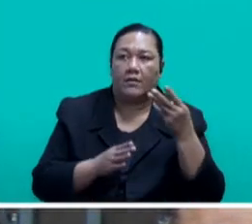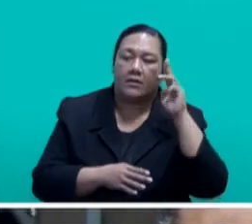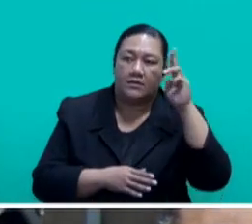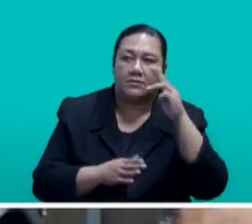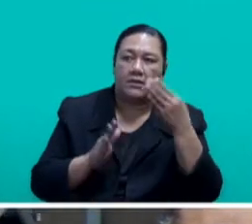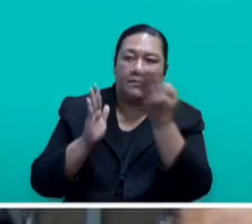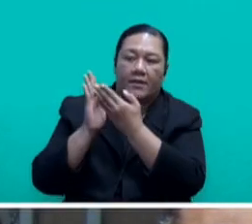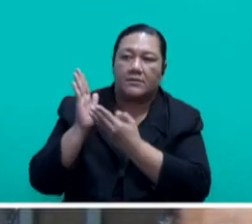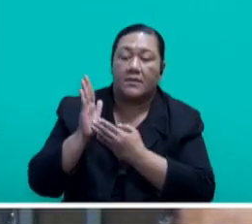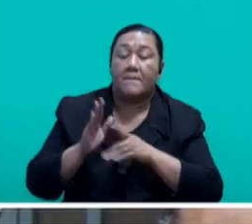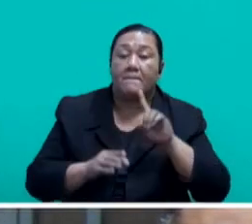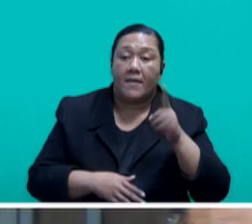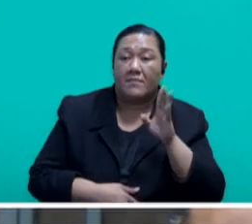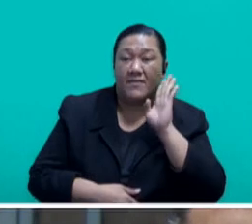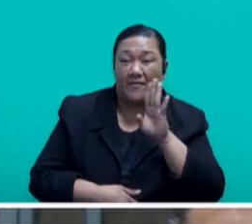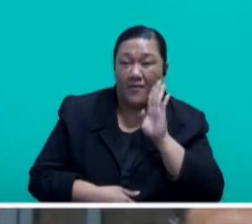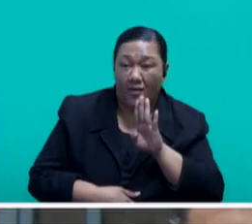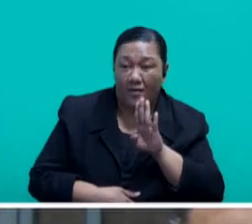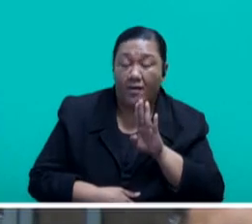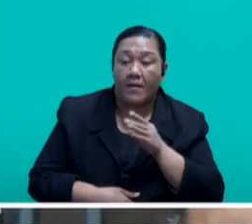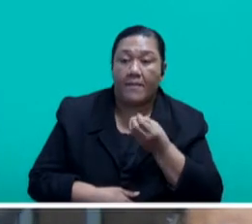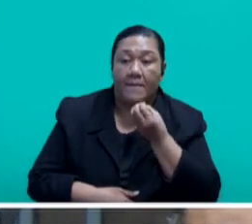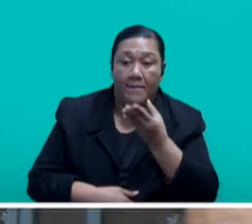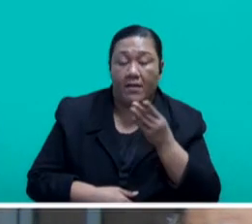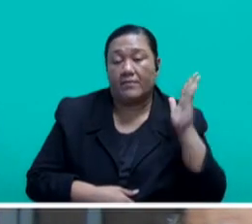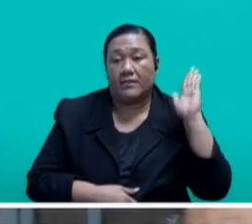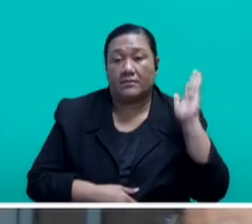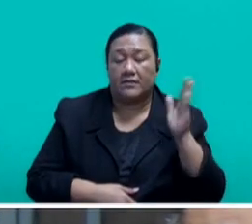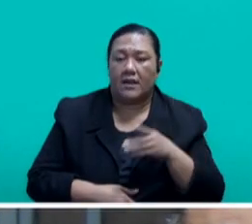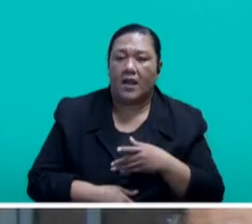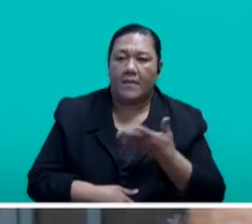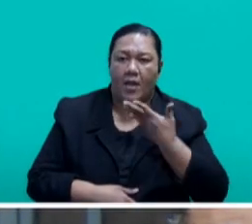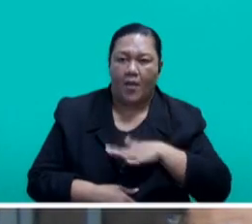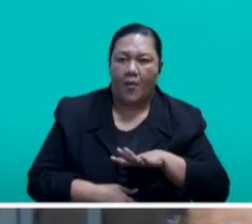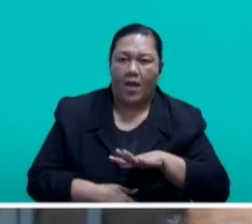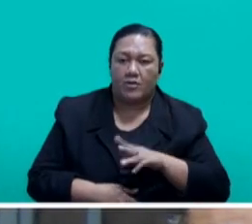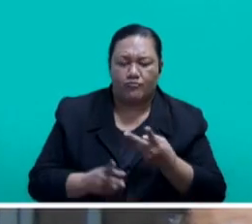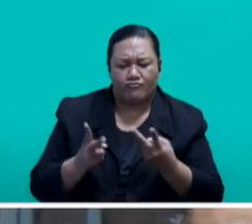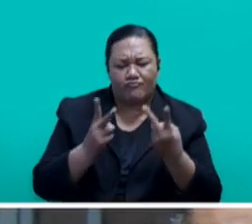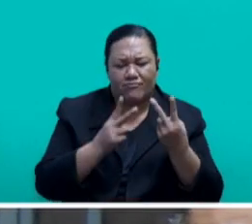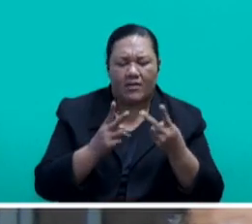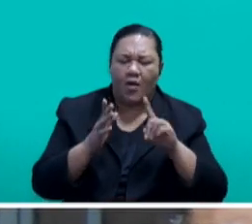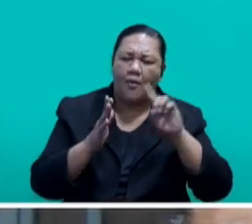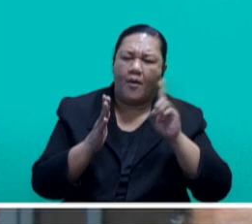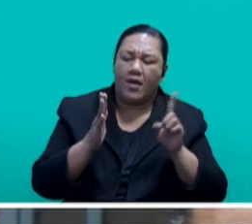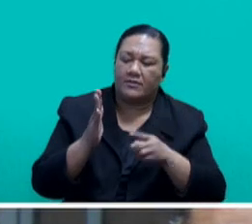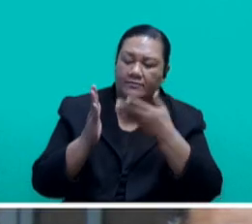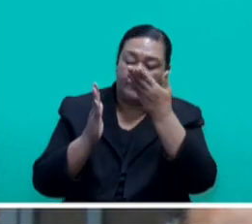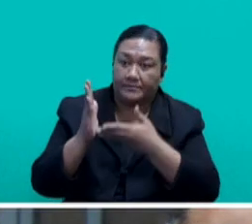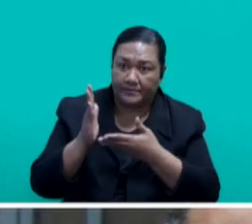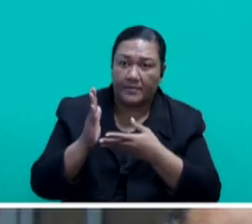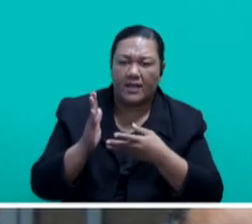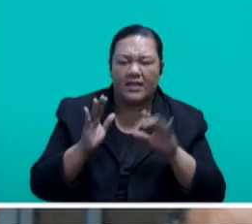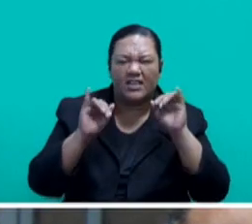But before doing so, sir, let me reflect on some of the pertinent issues revolving around